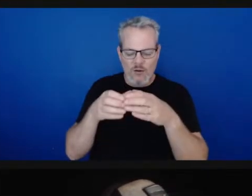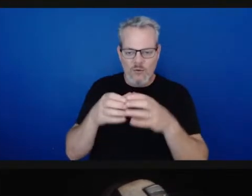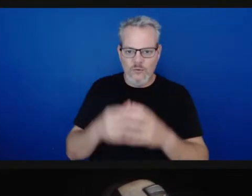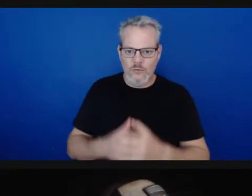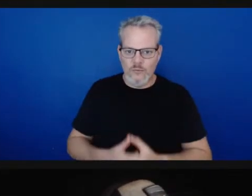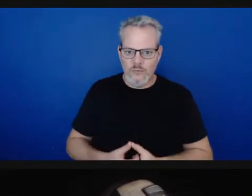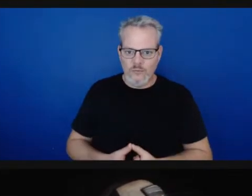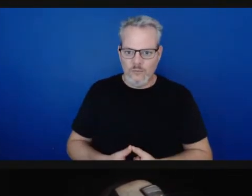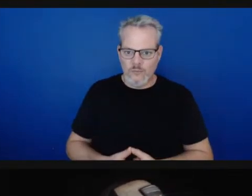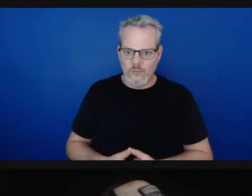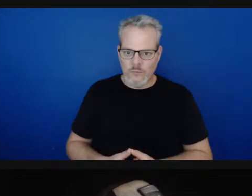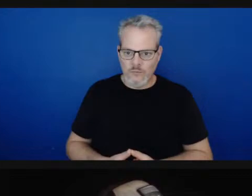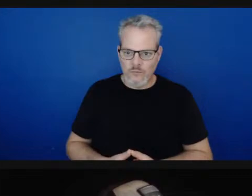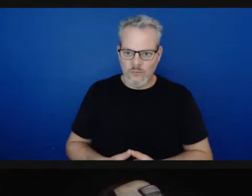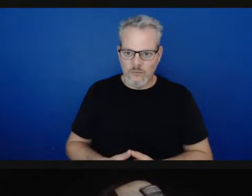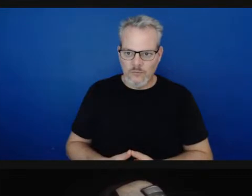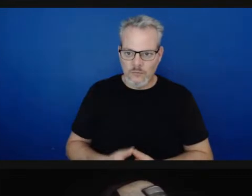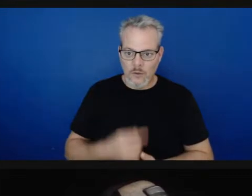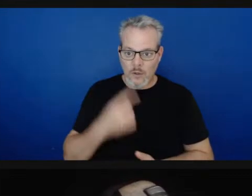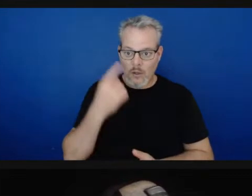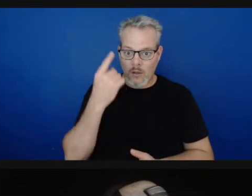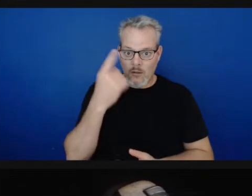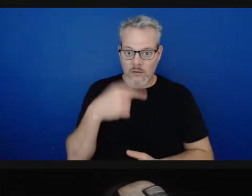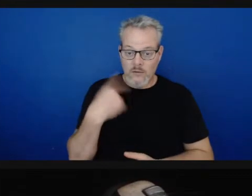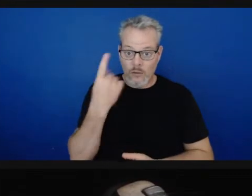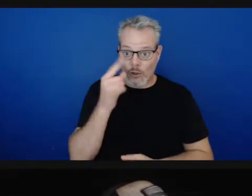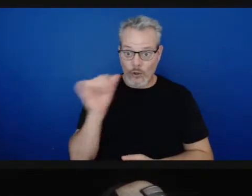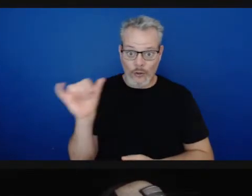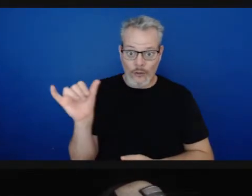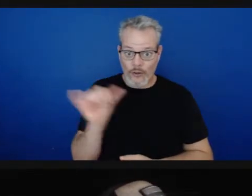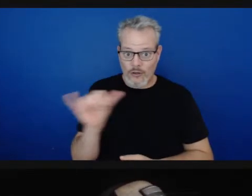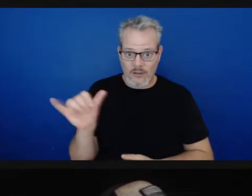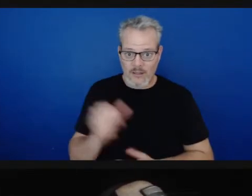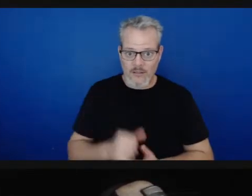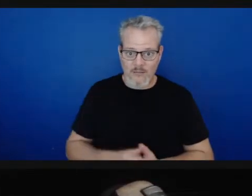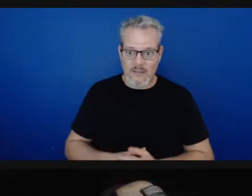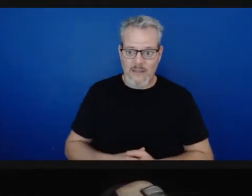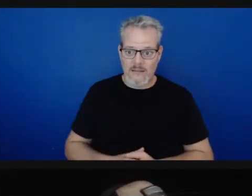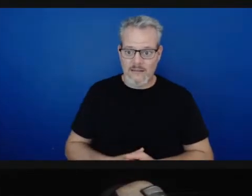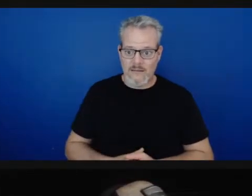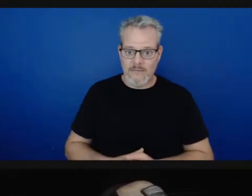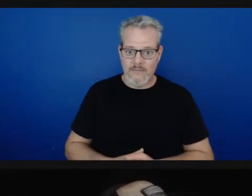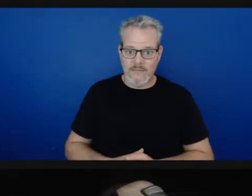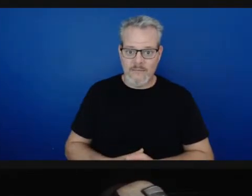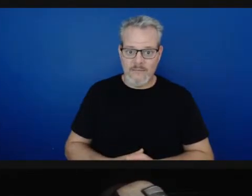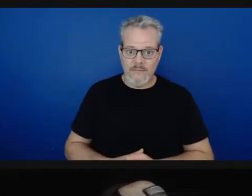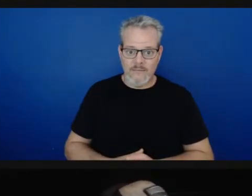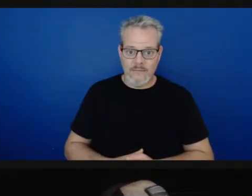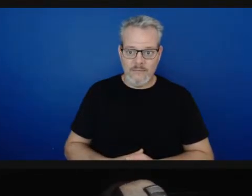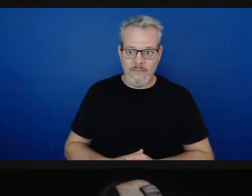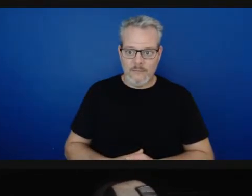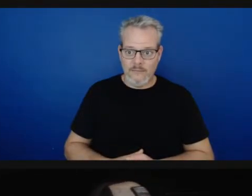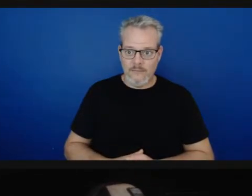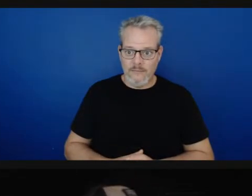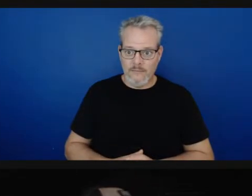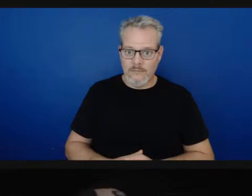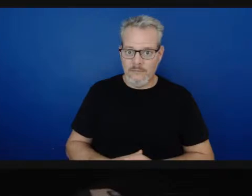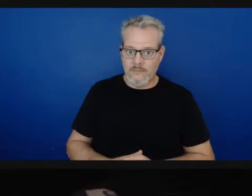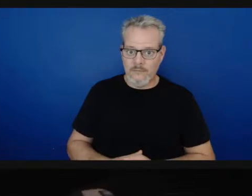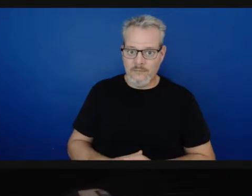does that look like? There it is. Deep magmatic structures of Hawaiian volcanoes.